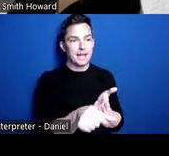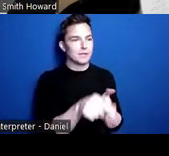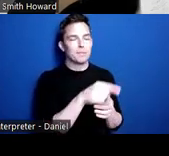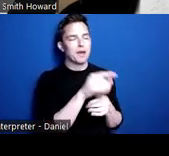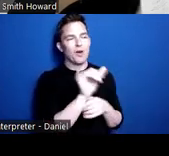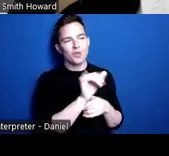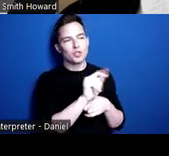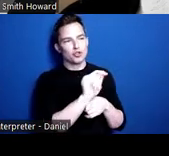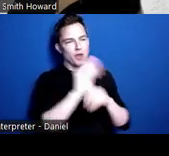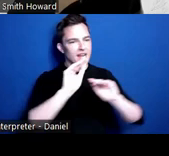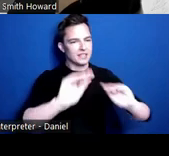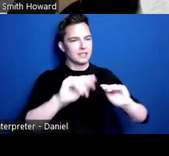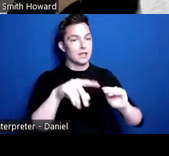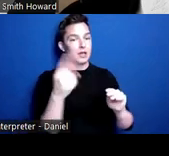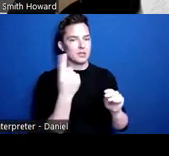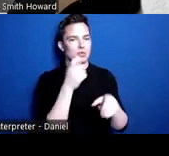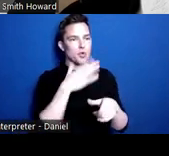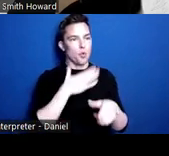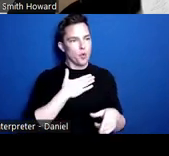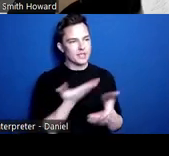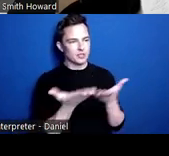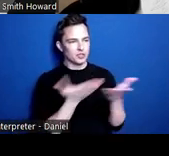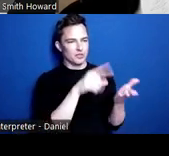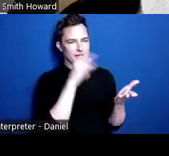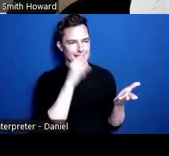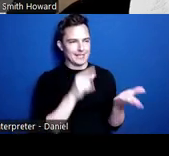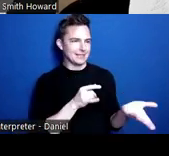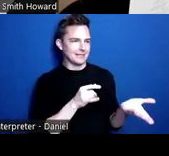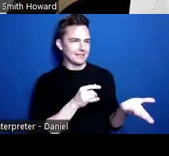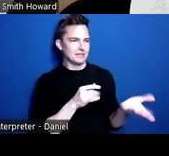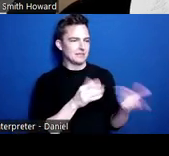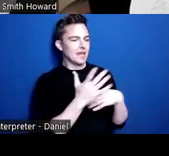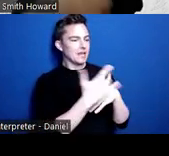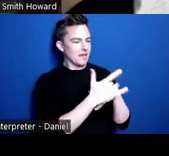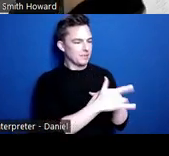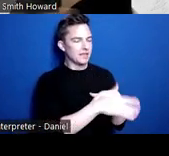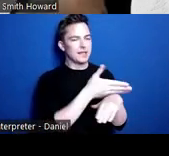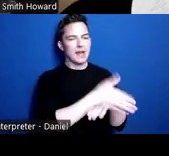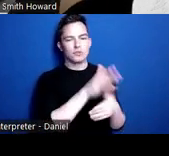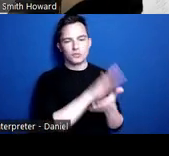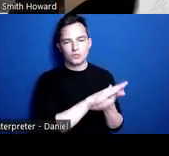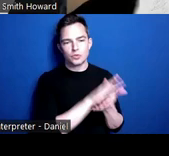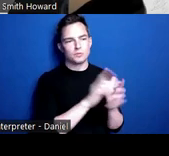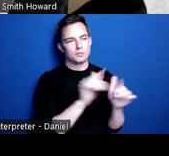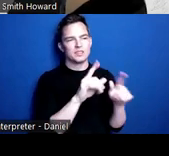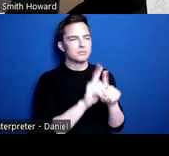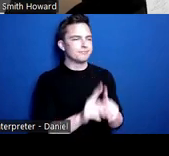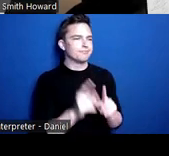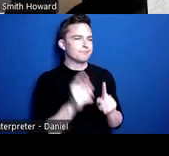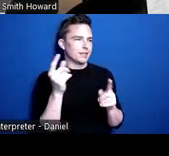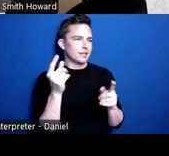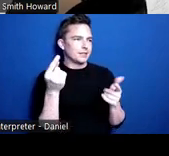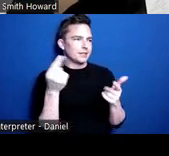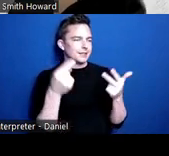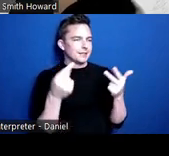trained and is willing to serve these kids and has openings after school. school. I mean, there's all sorts of practical pieces to it.